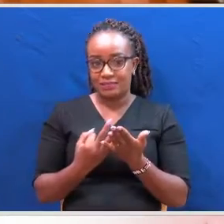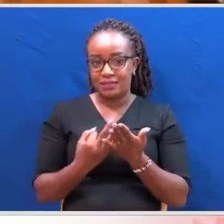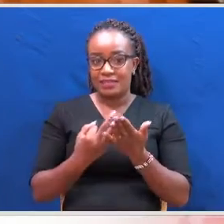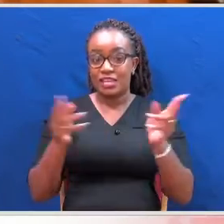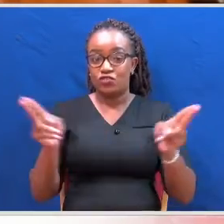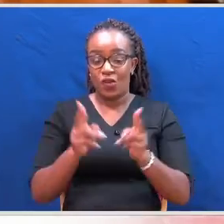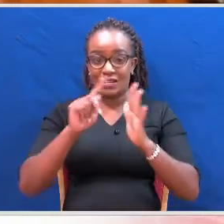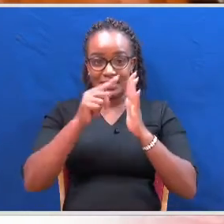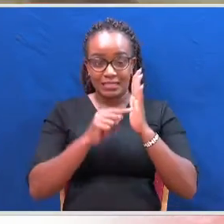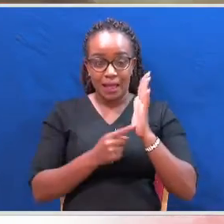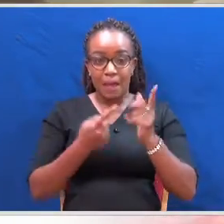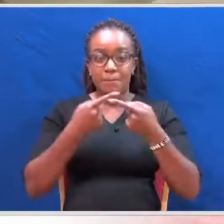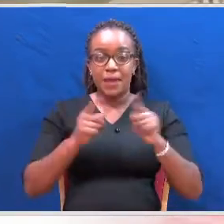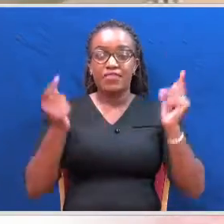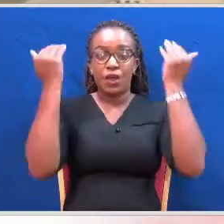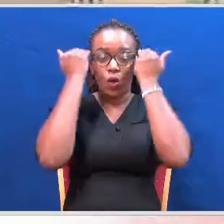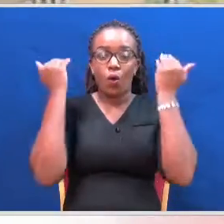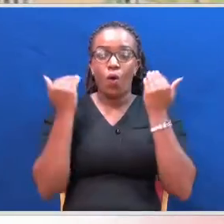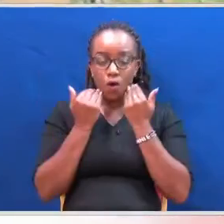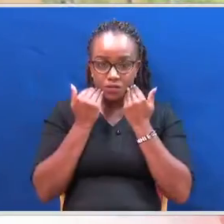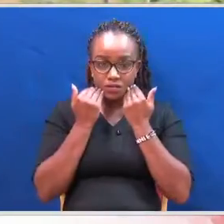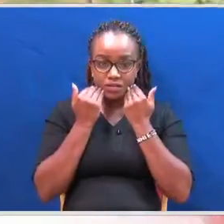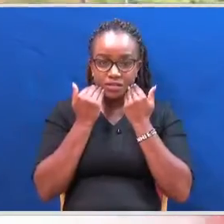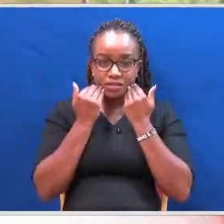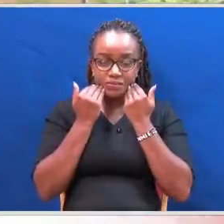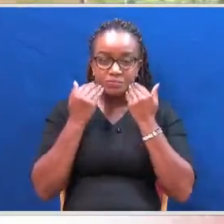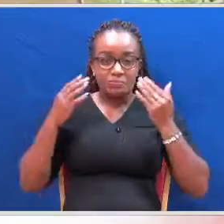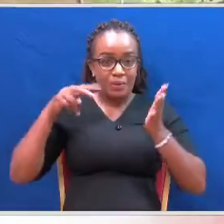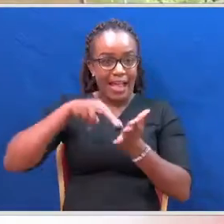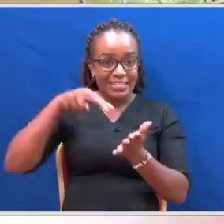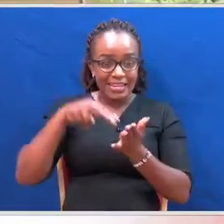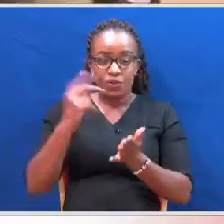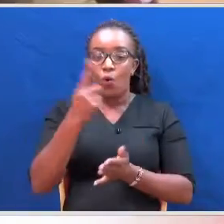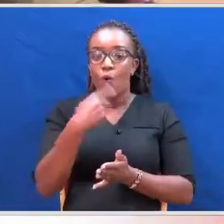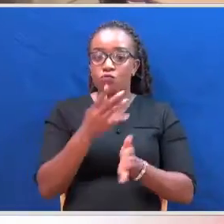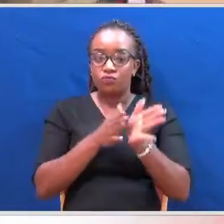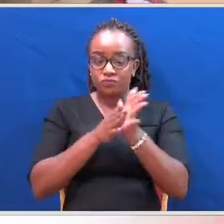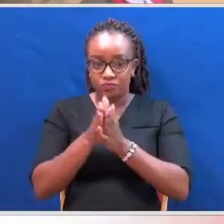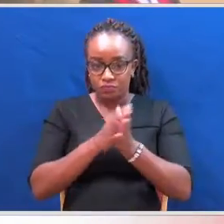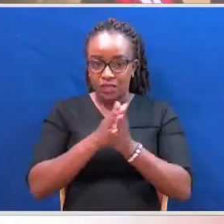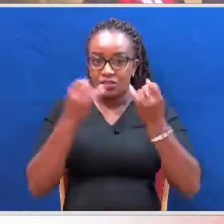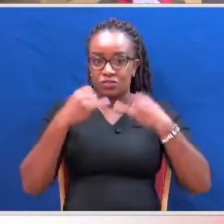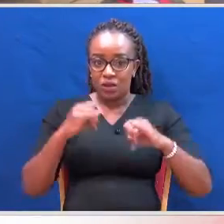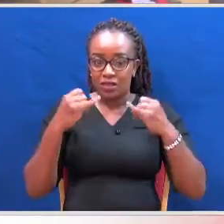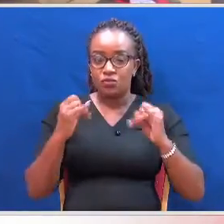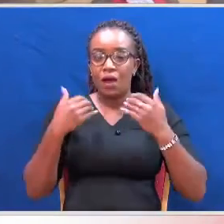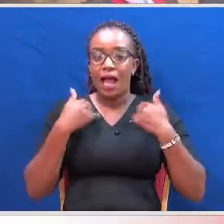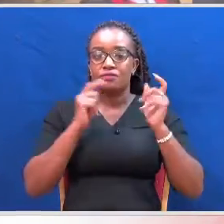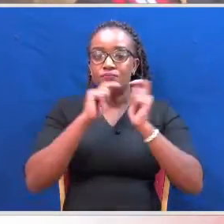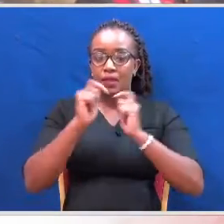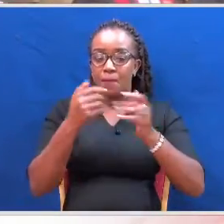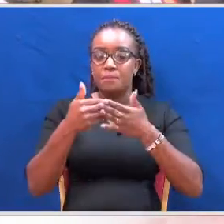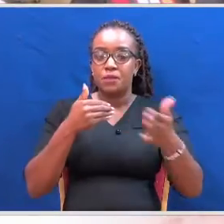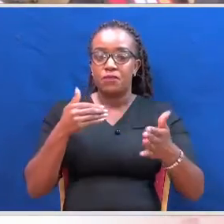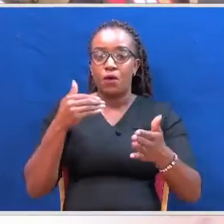announcement by the Judicial Service Commission, with 10 candidates expected to square it out before the commission in April